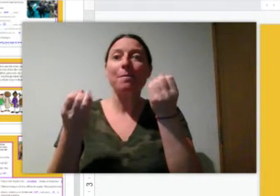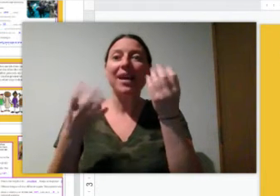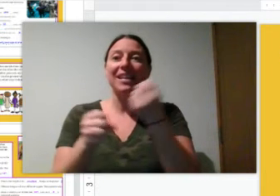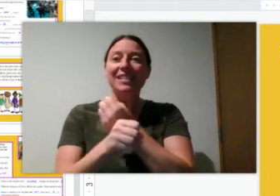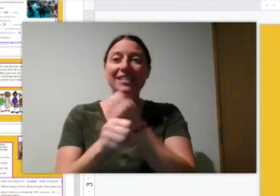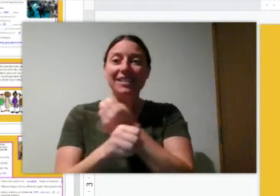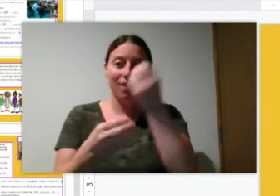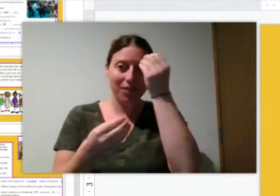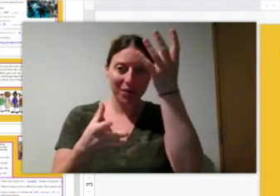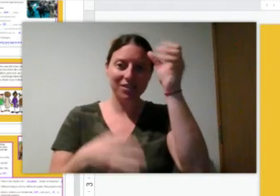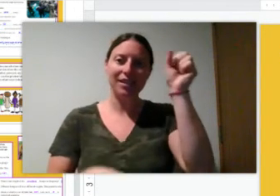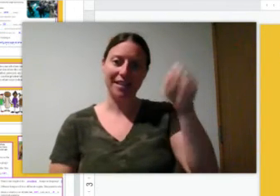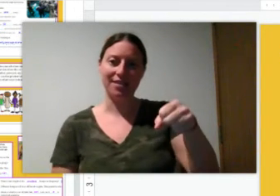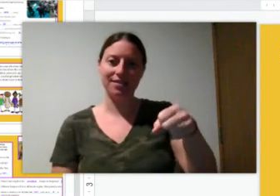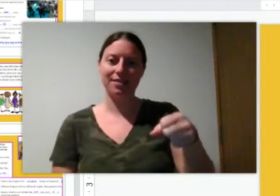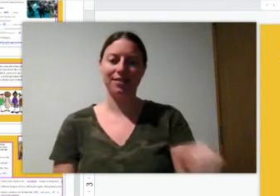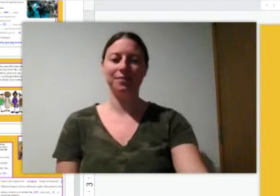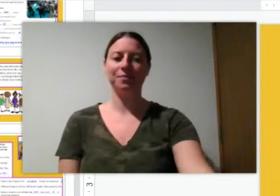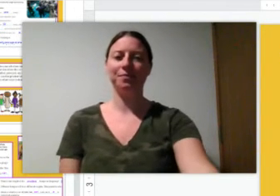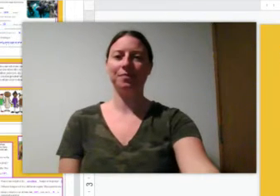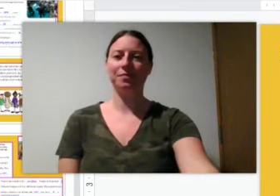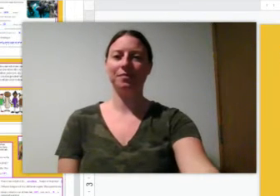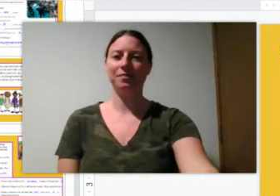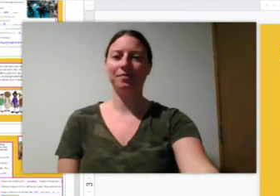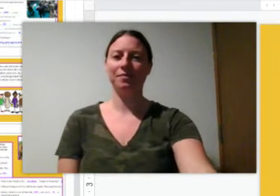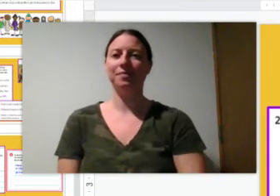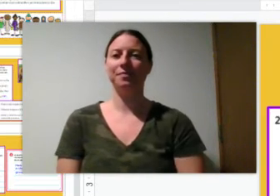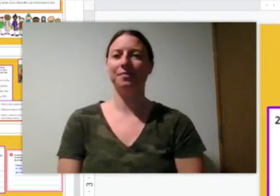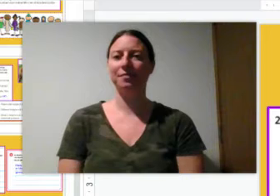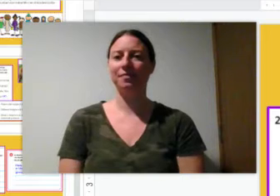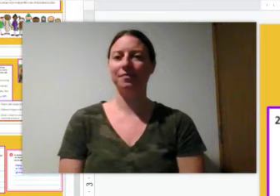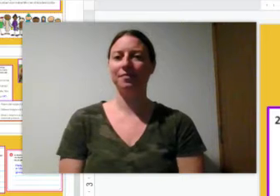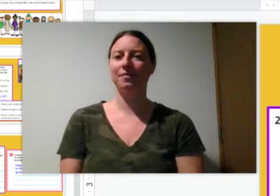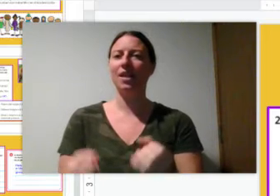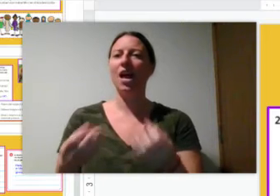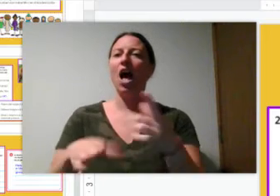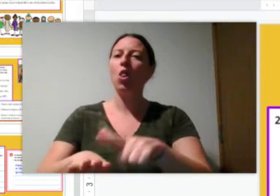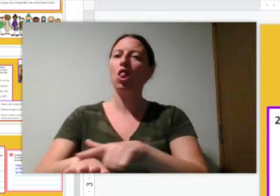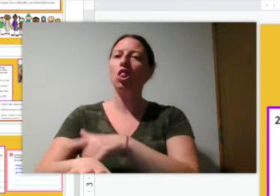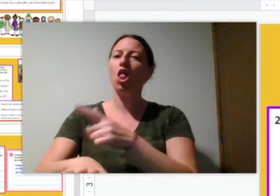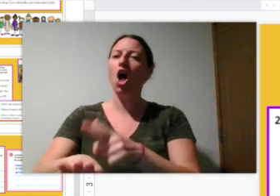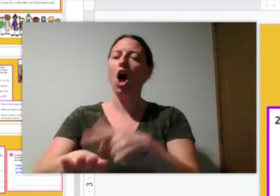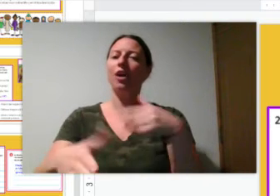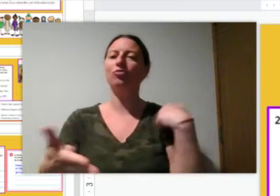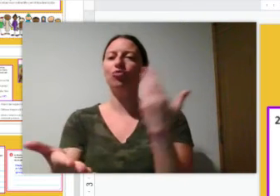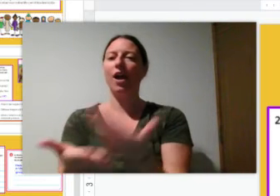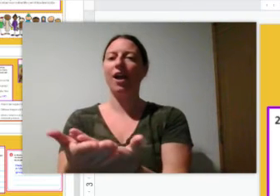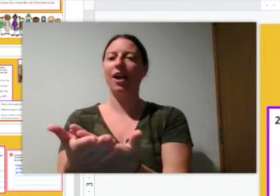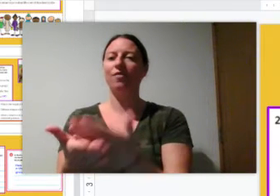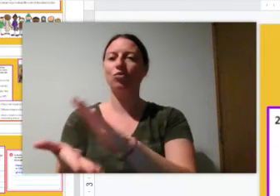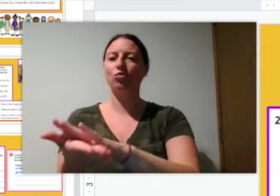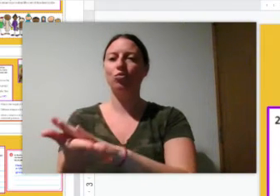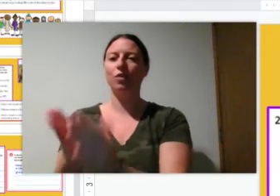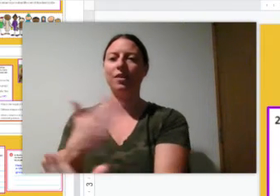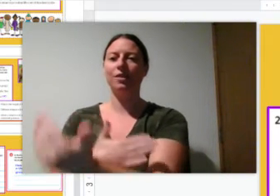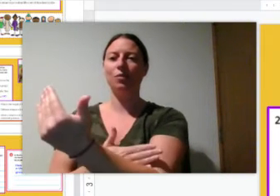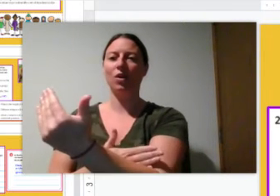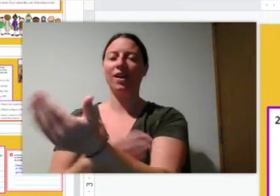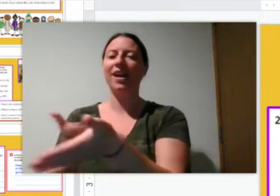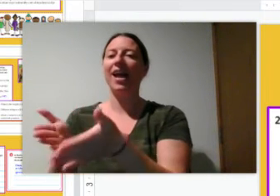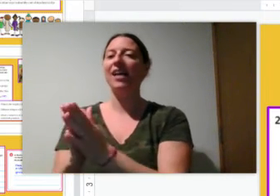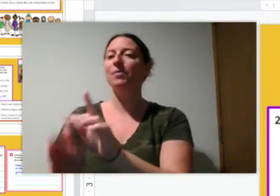Here's another question. Which one is statistical? How long did it take you to get to school this morning? So it's only